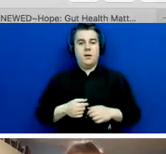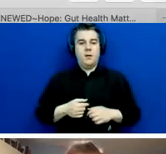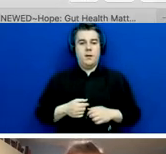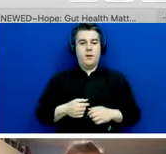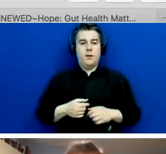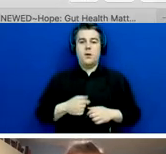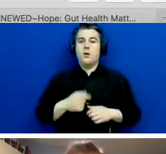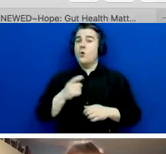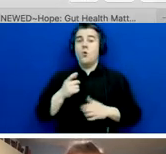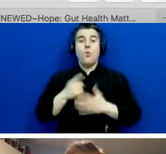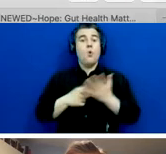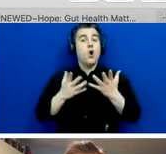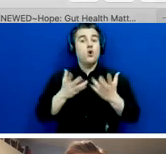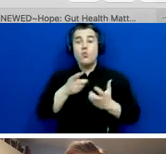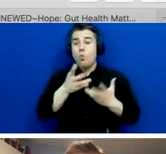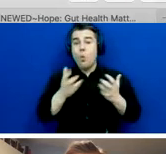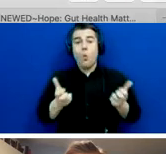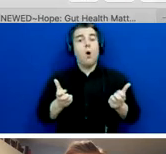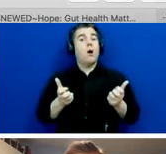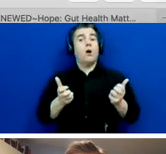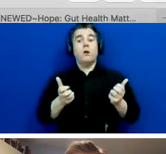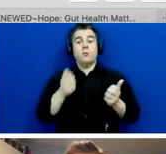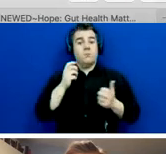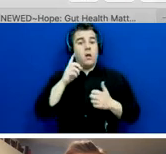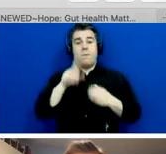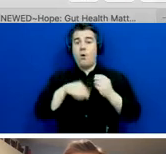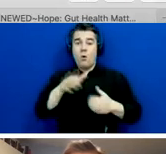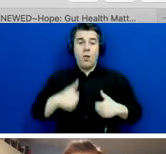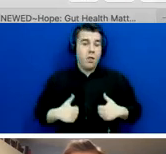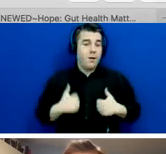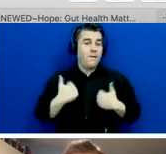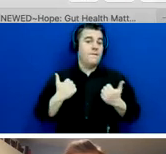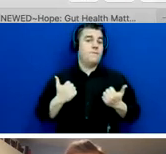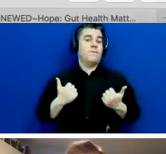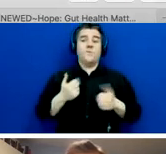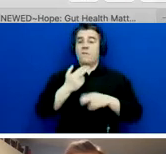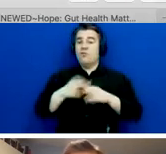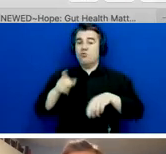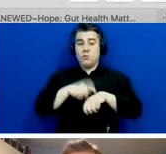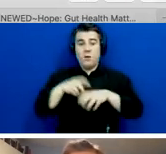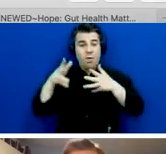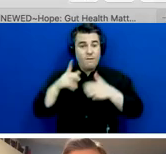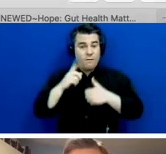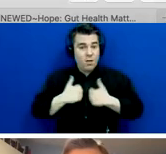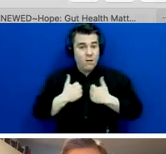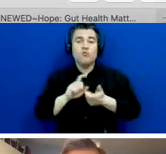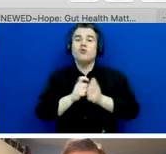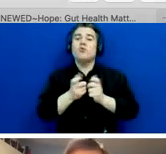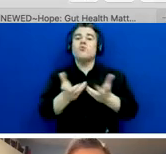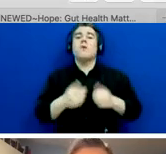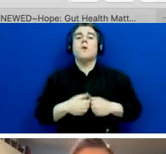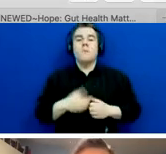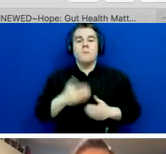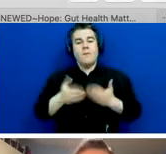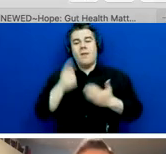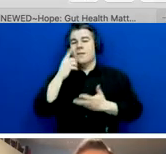what you want to take, or what about your life, a short time to live. What are the things that maybe